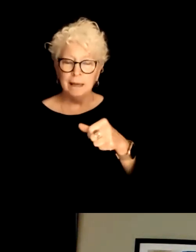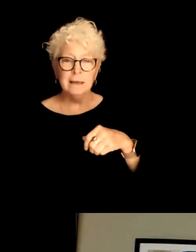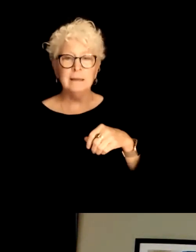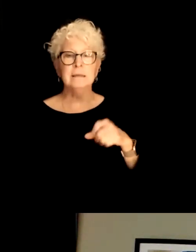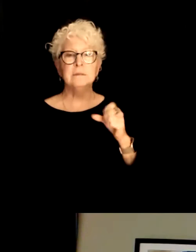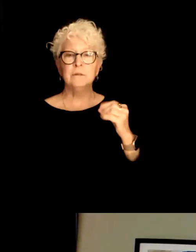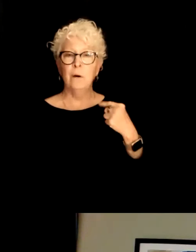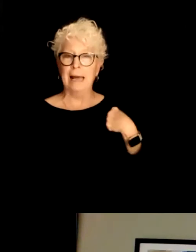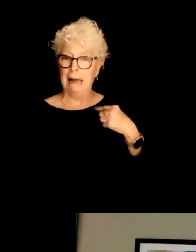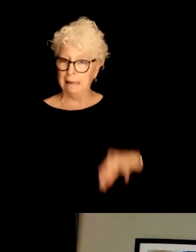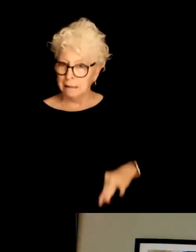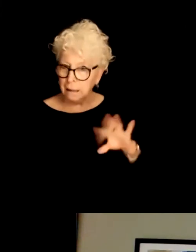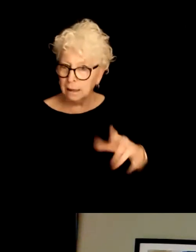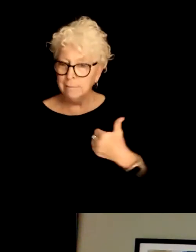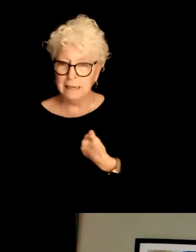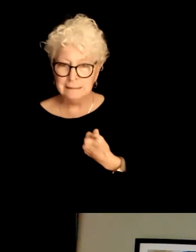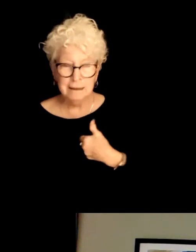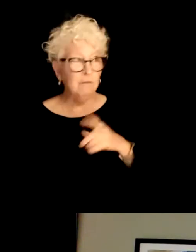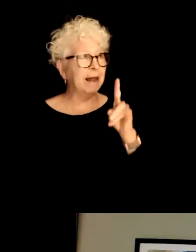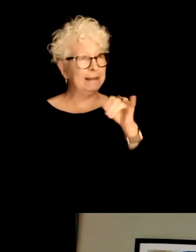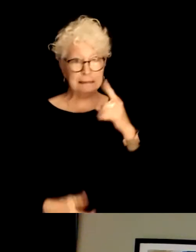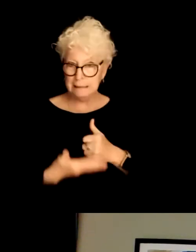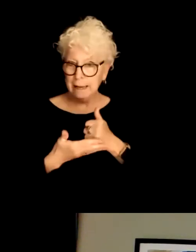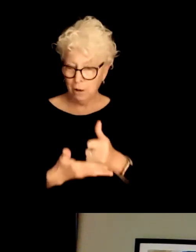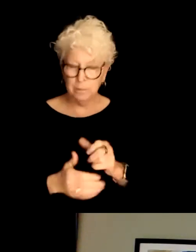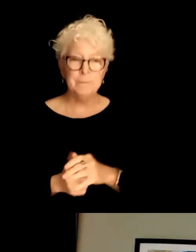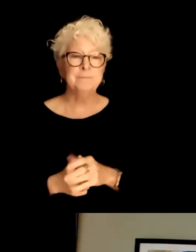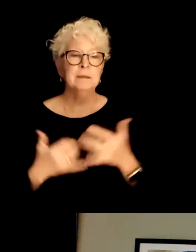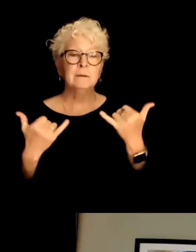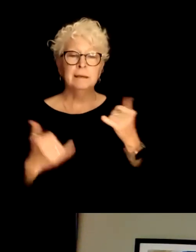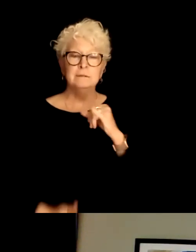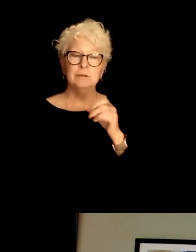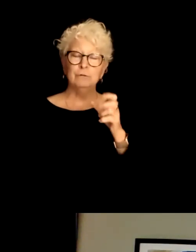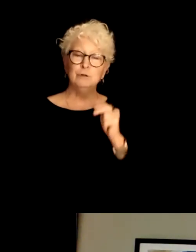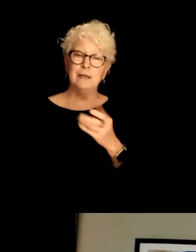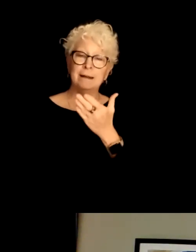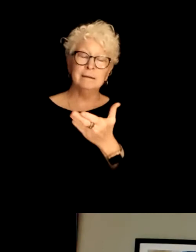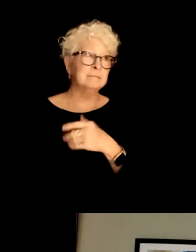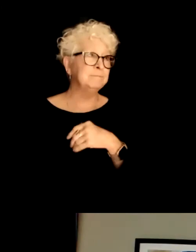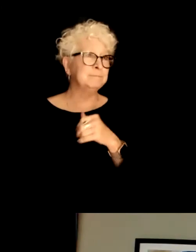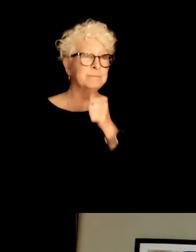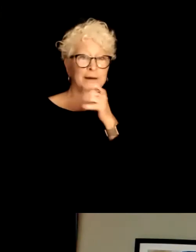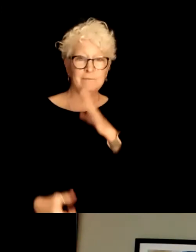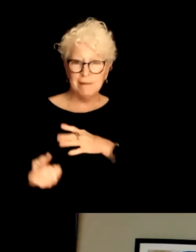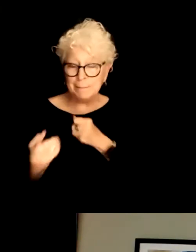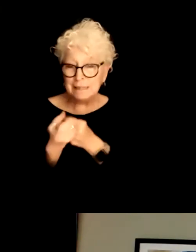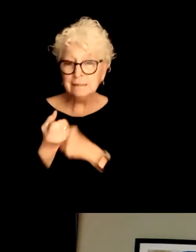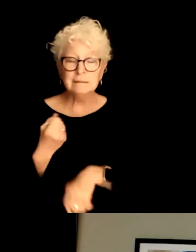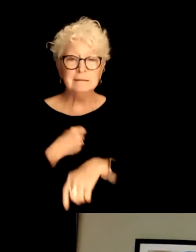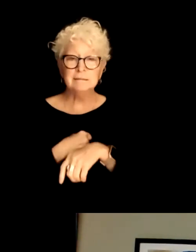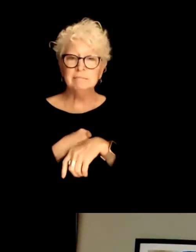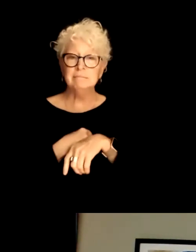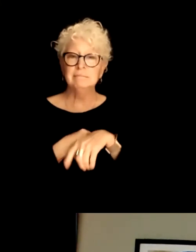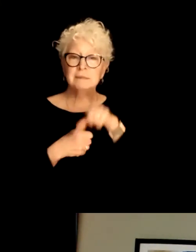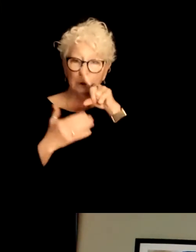Jen's film spoke to me as a sick woman, as a feminist, as a scholar. And at the time, I felt like it was really important to do this work